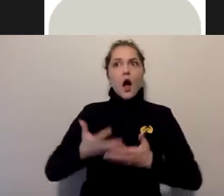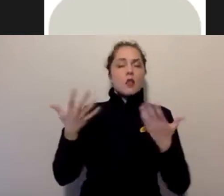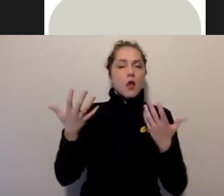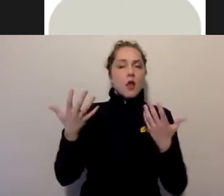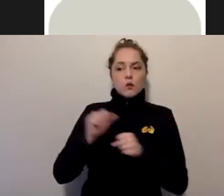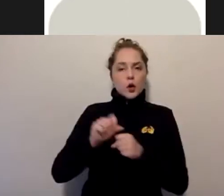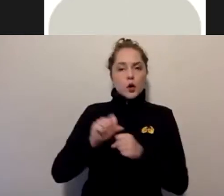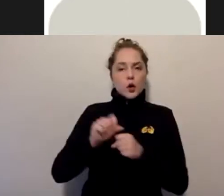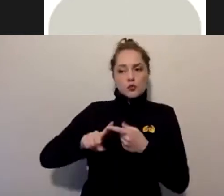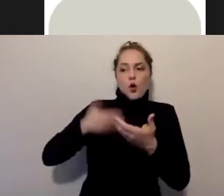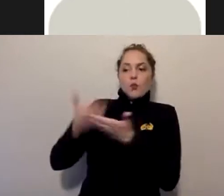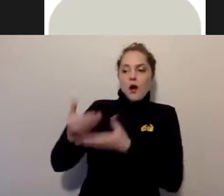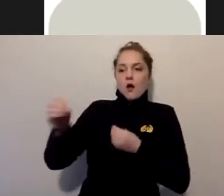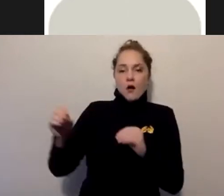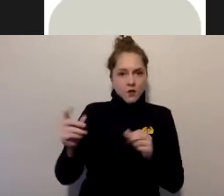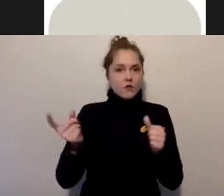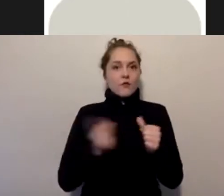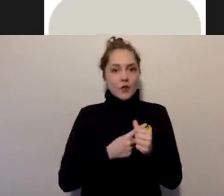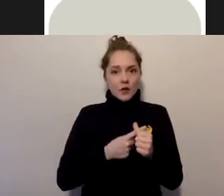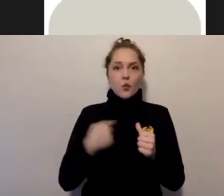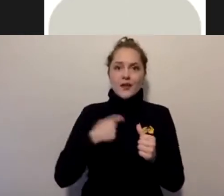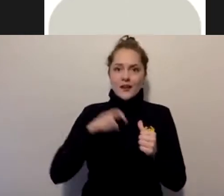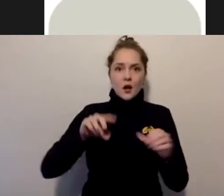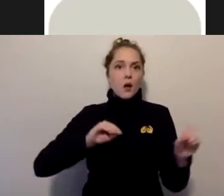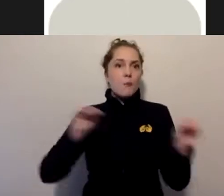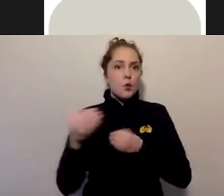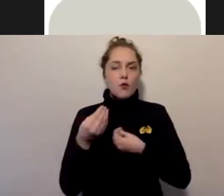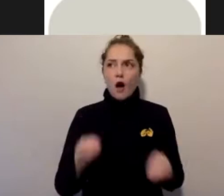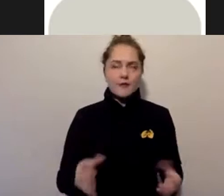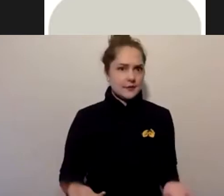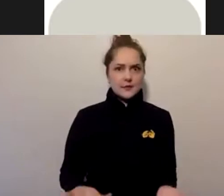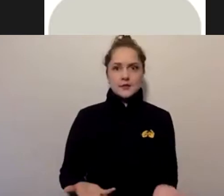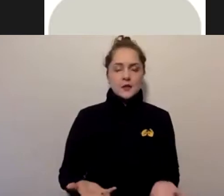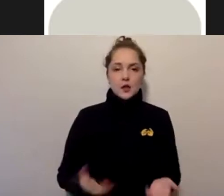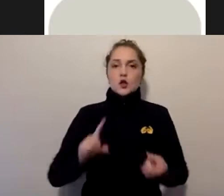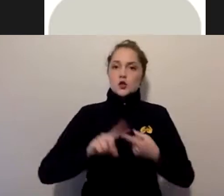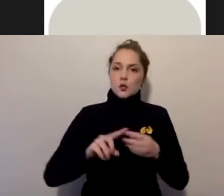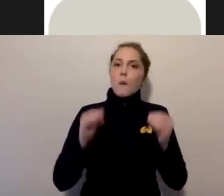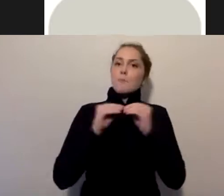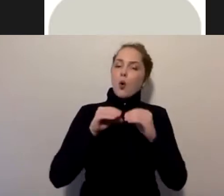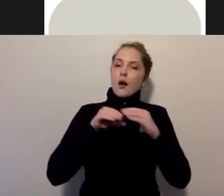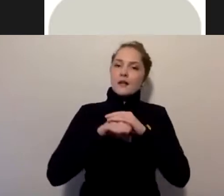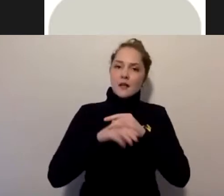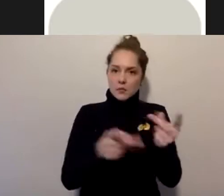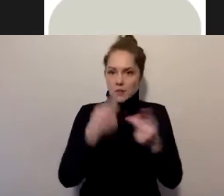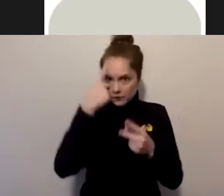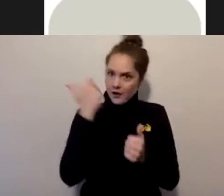to the office. The first thing I'd start with is move the office or work to move the office in a place that's more accessible to